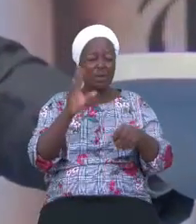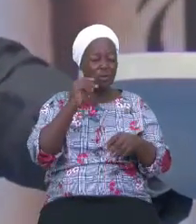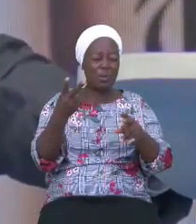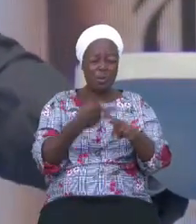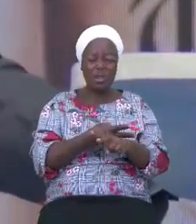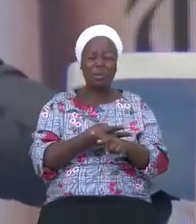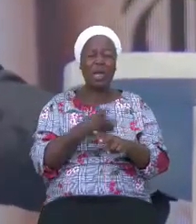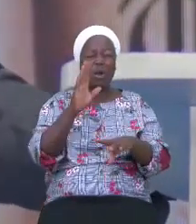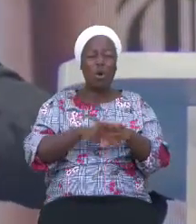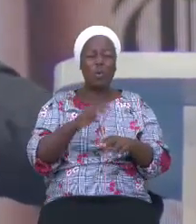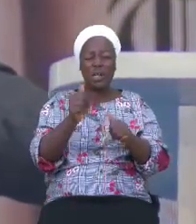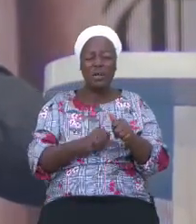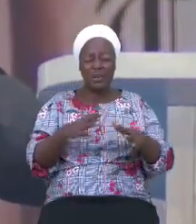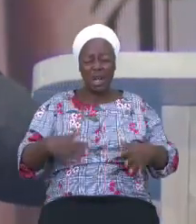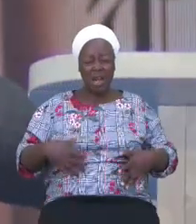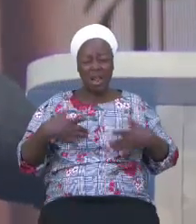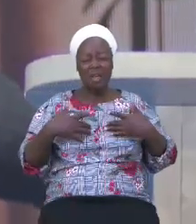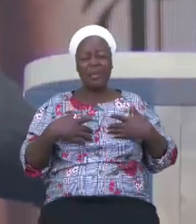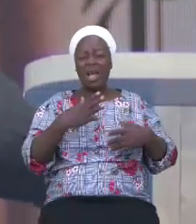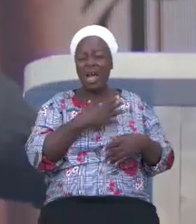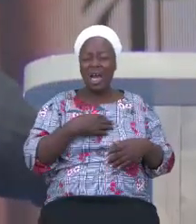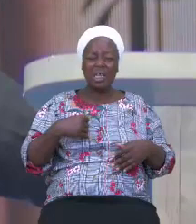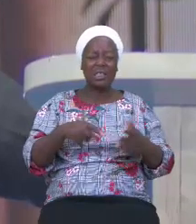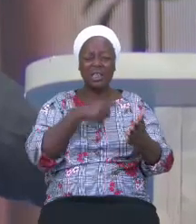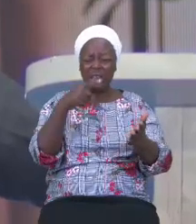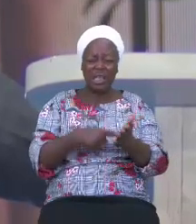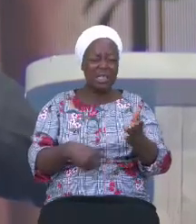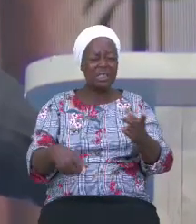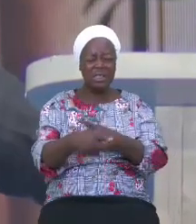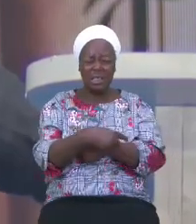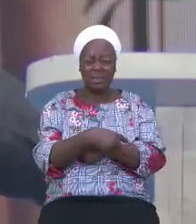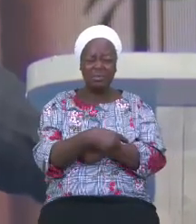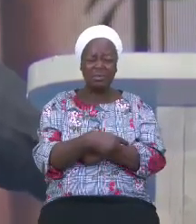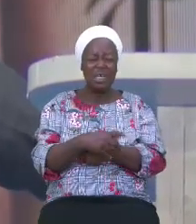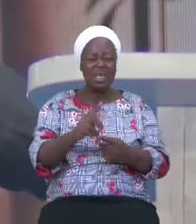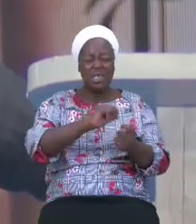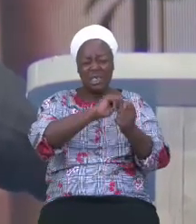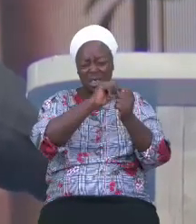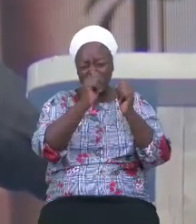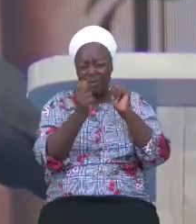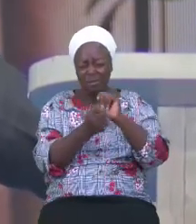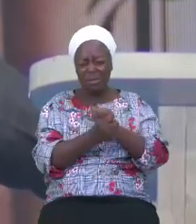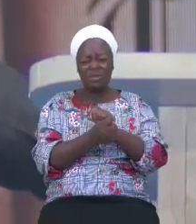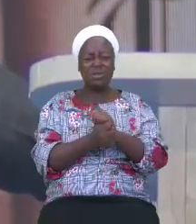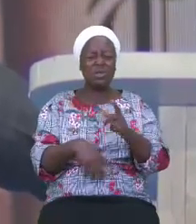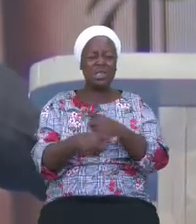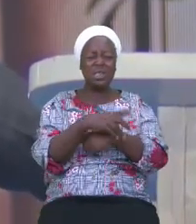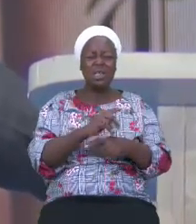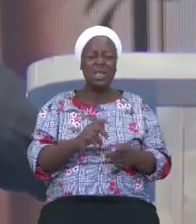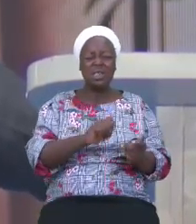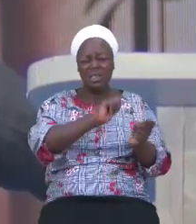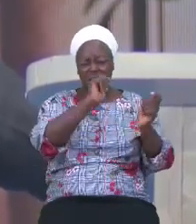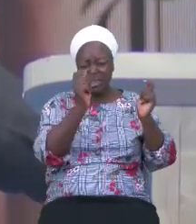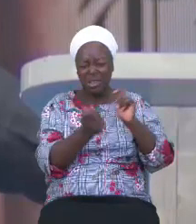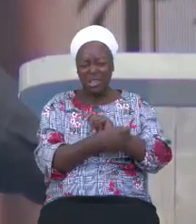multiply upon every life. And this day, Transfiguration Day, Transformation